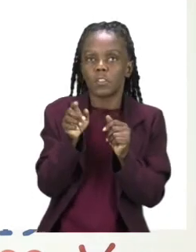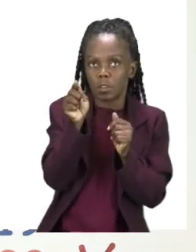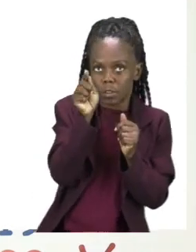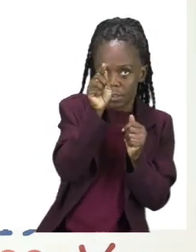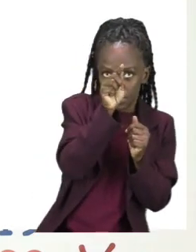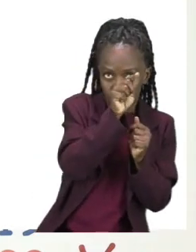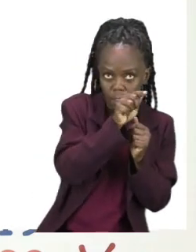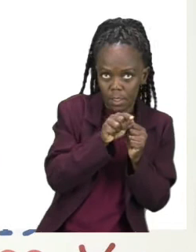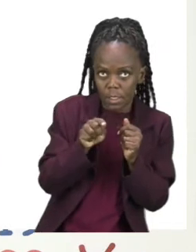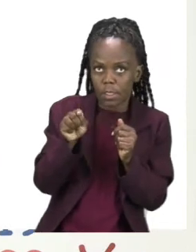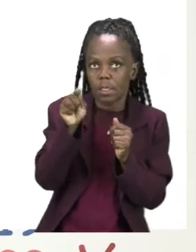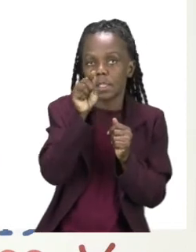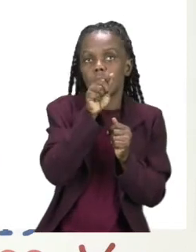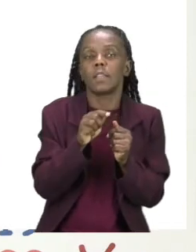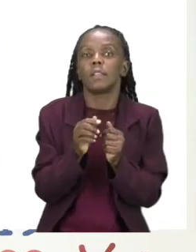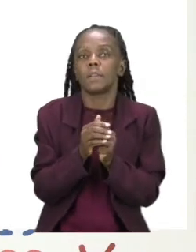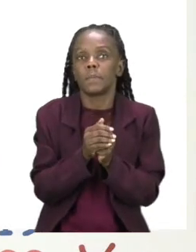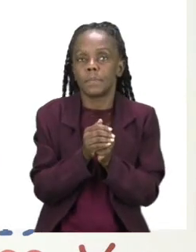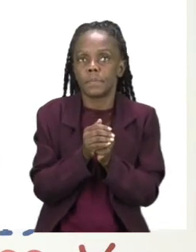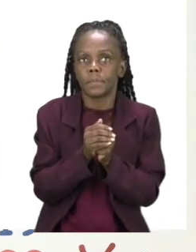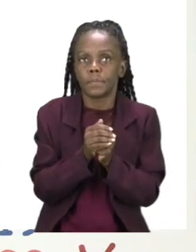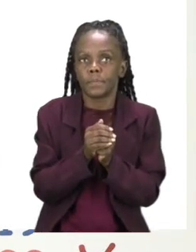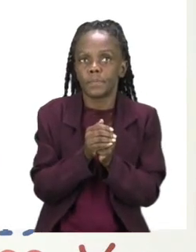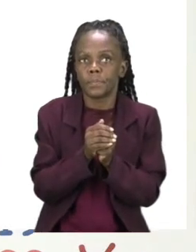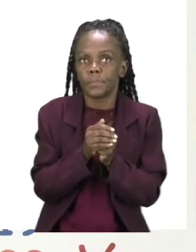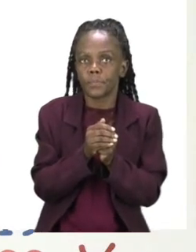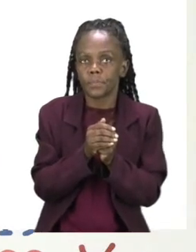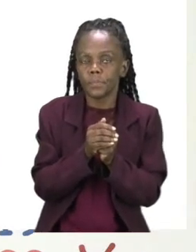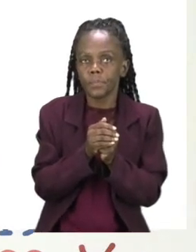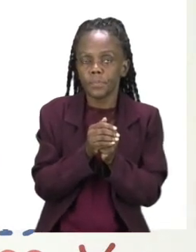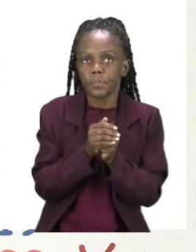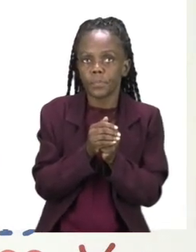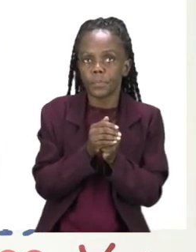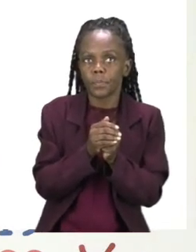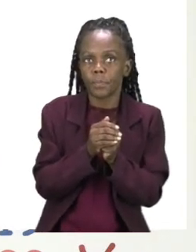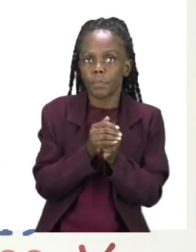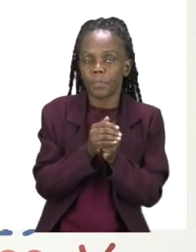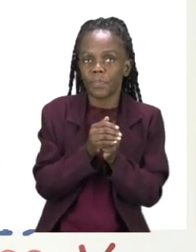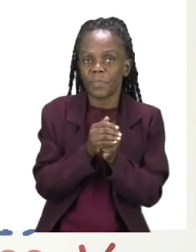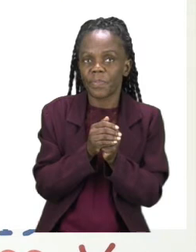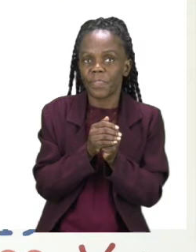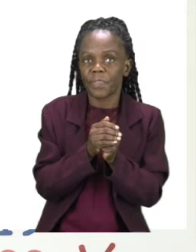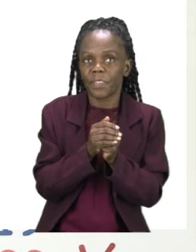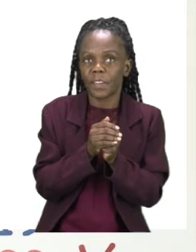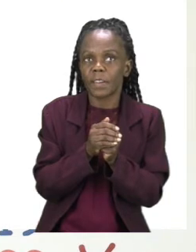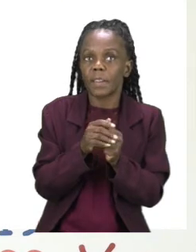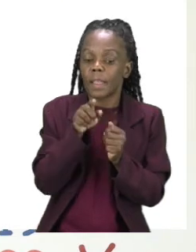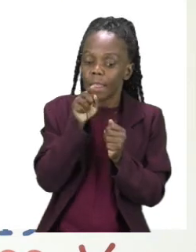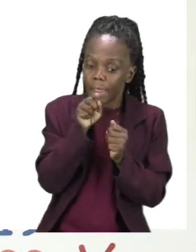in. And then the next window that has our sight word is